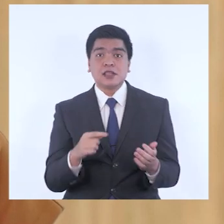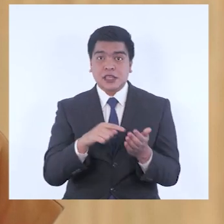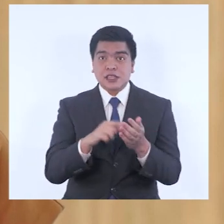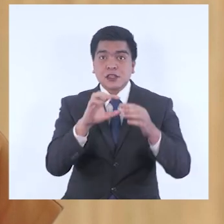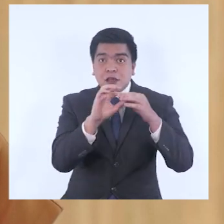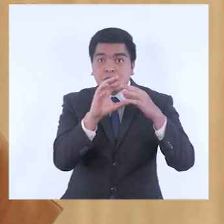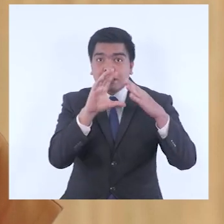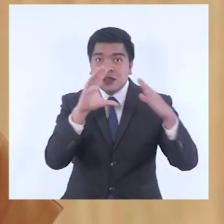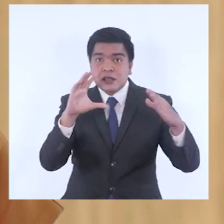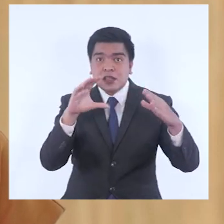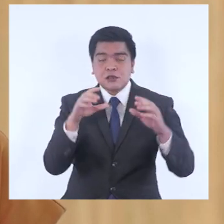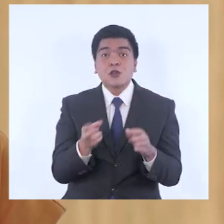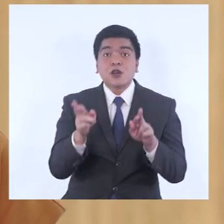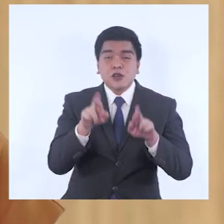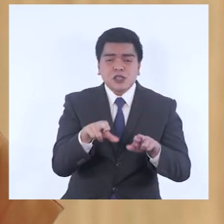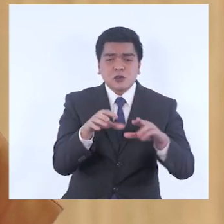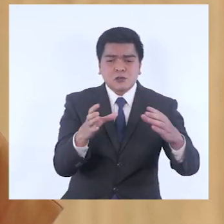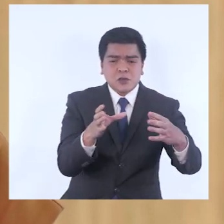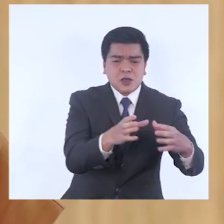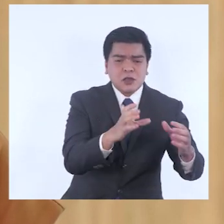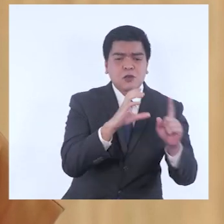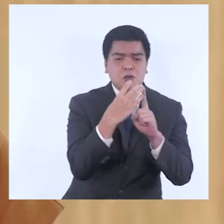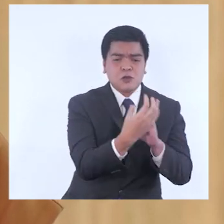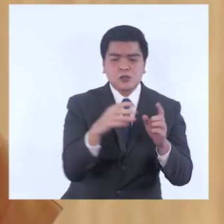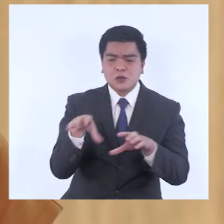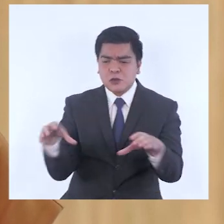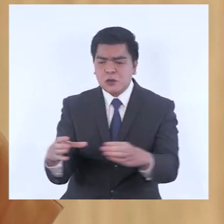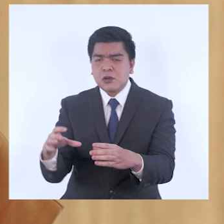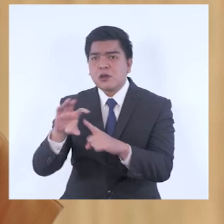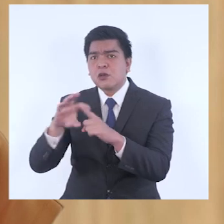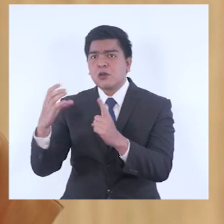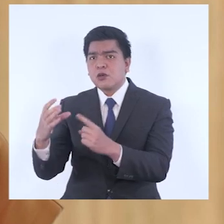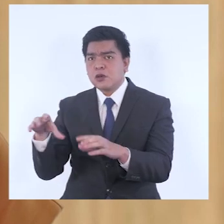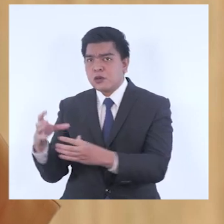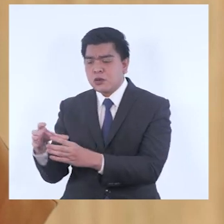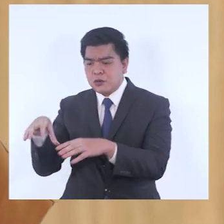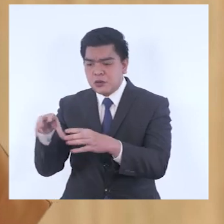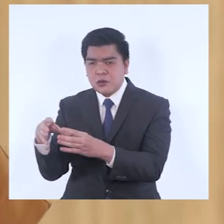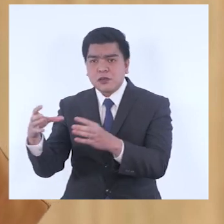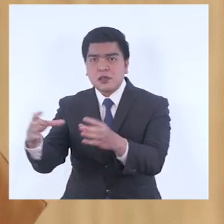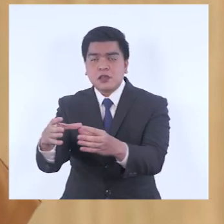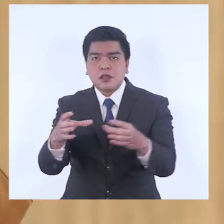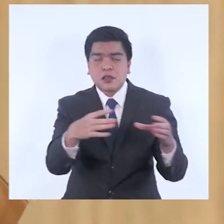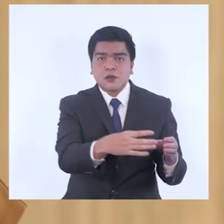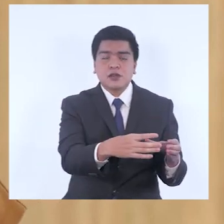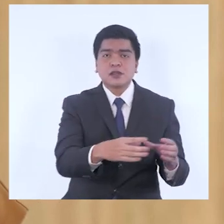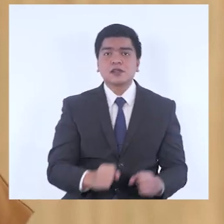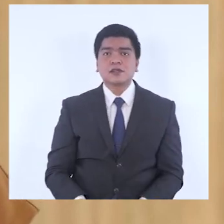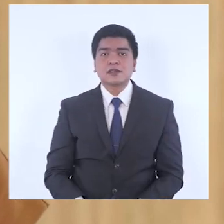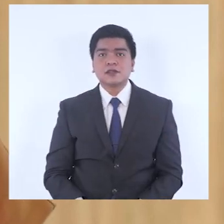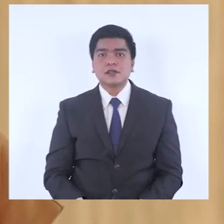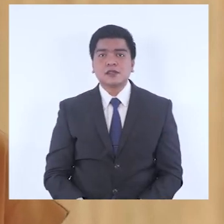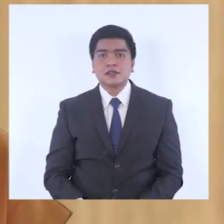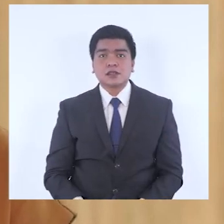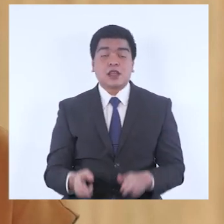culture from the others to a considerable extent. This phenomenon also widens the gaps